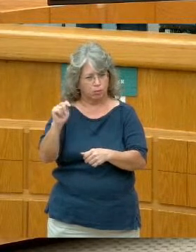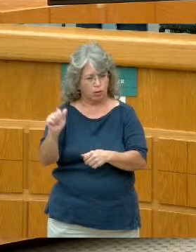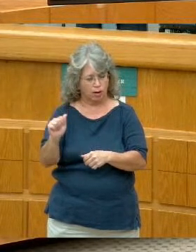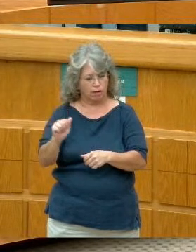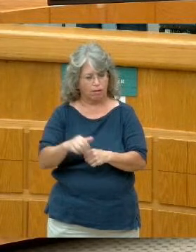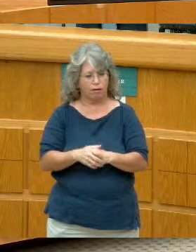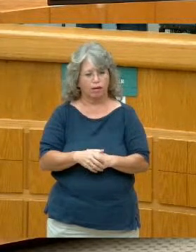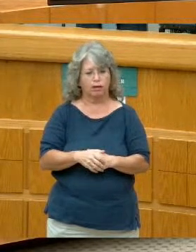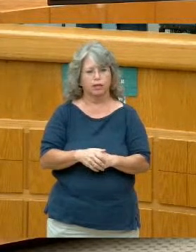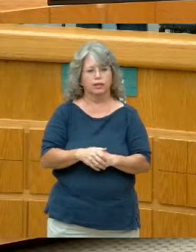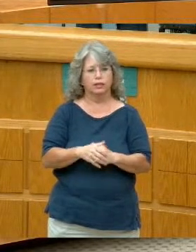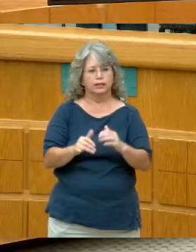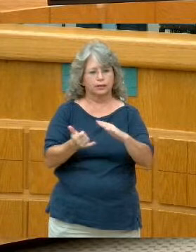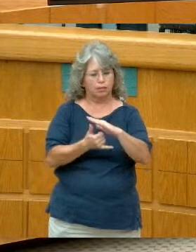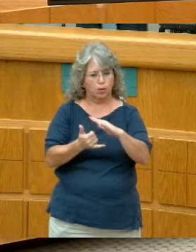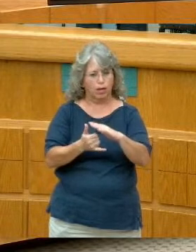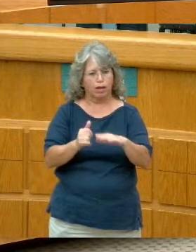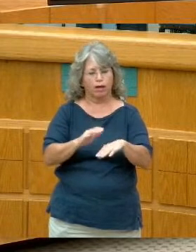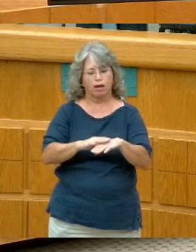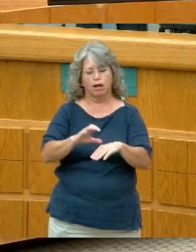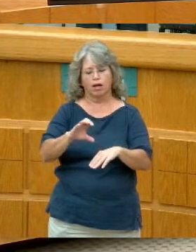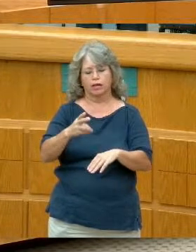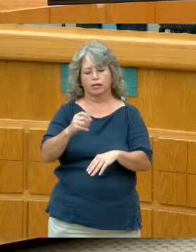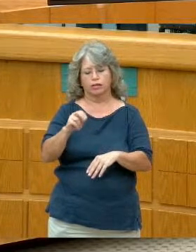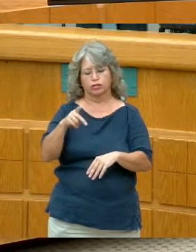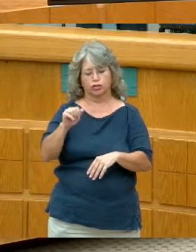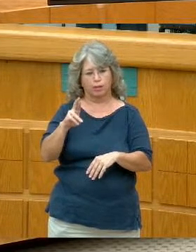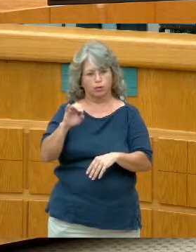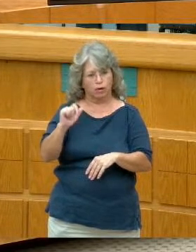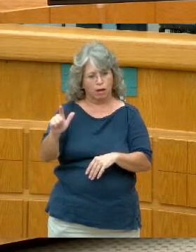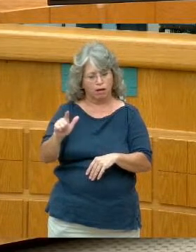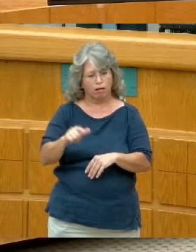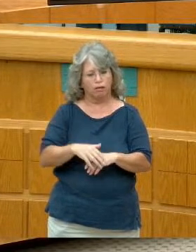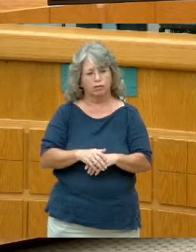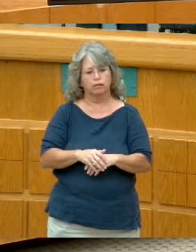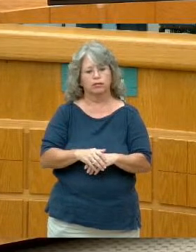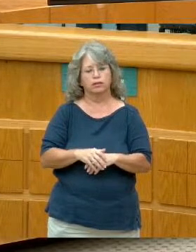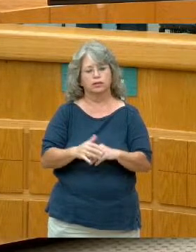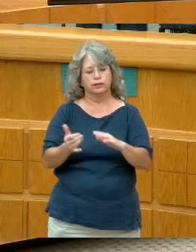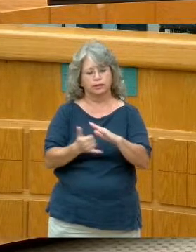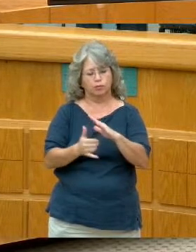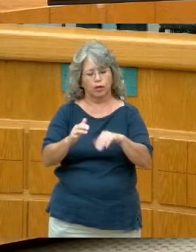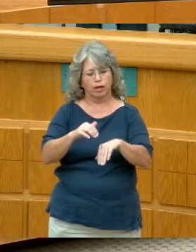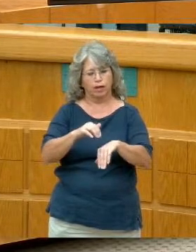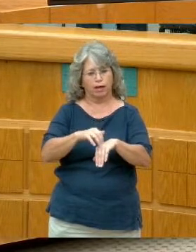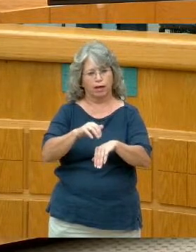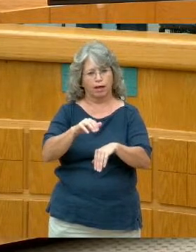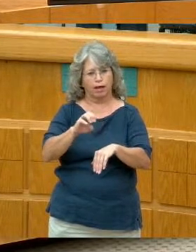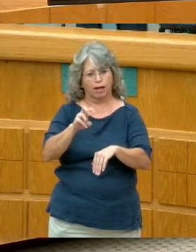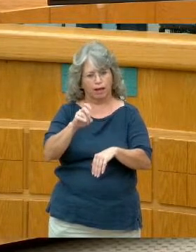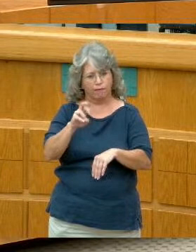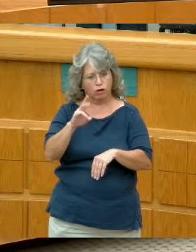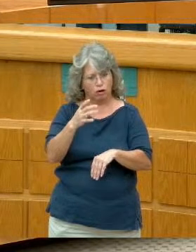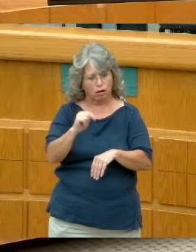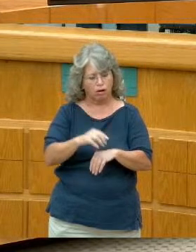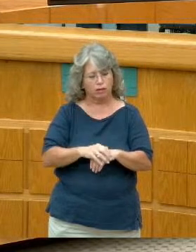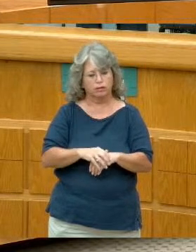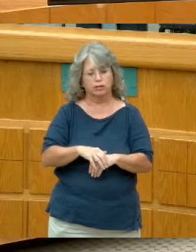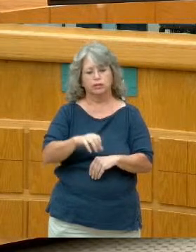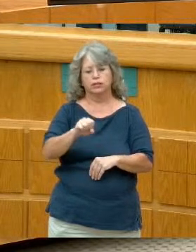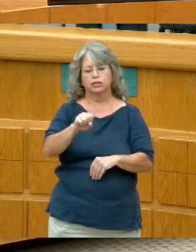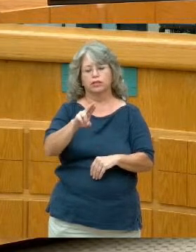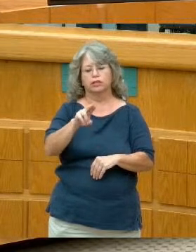Aransas, the Subway, 1202 North Chaparral, Subway at 5441 Everhart,